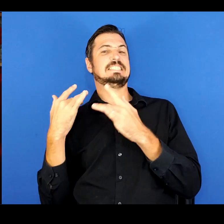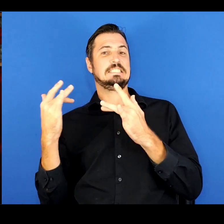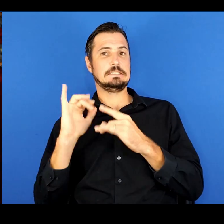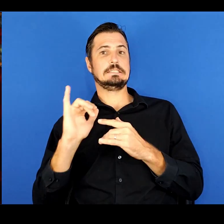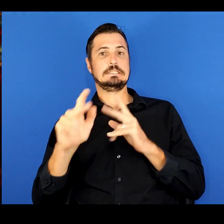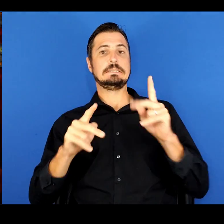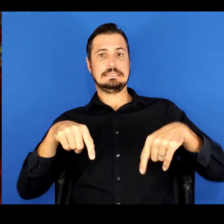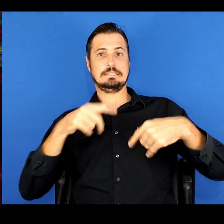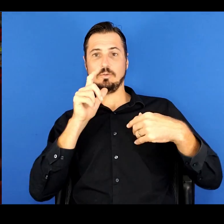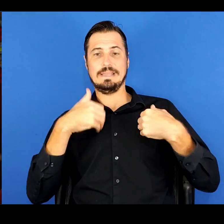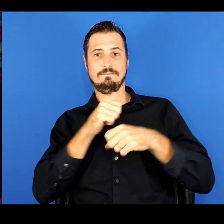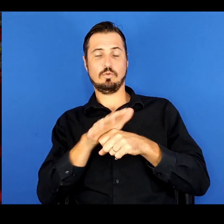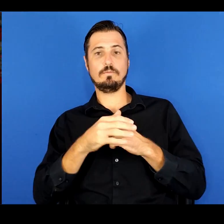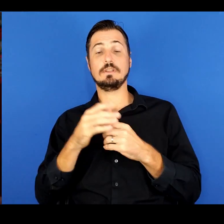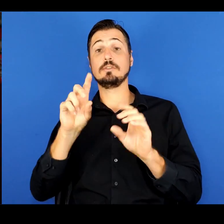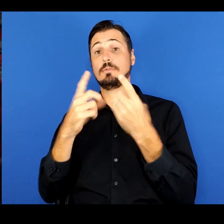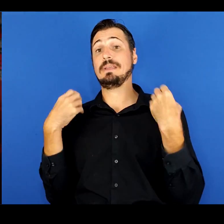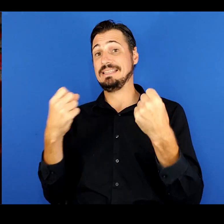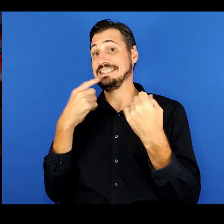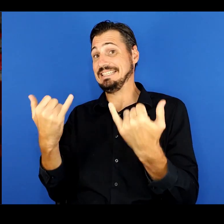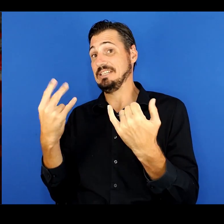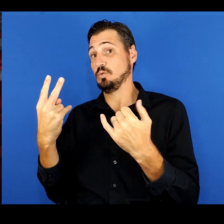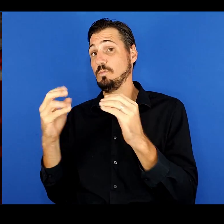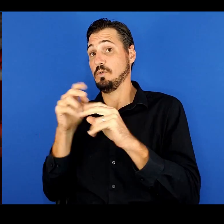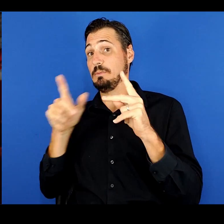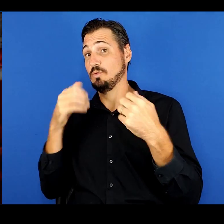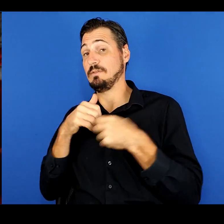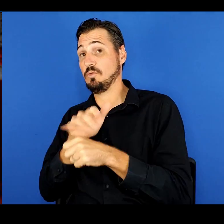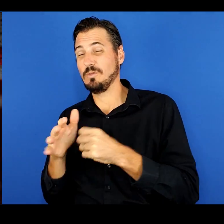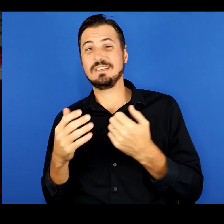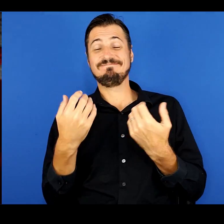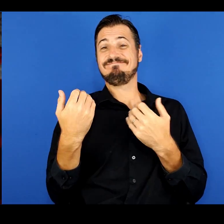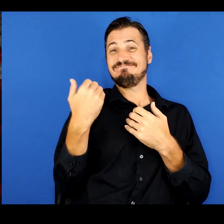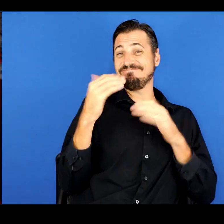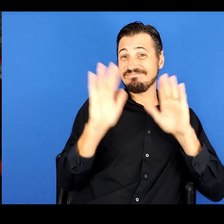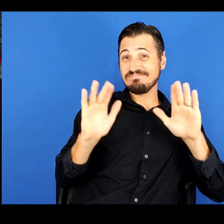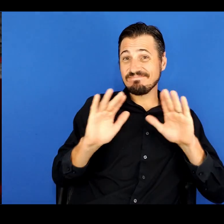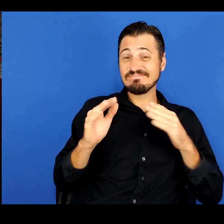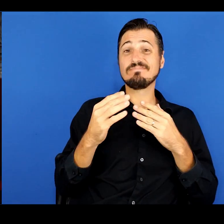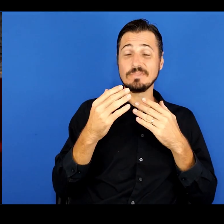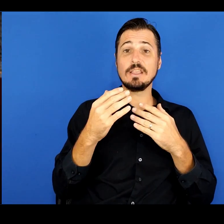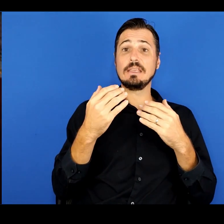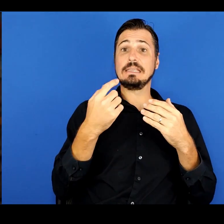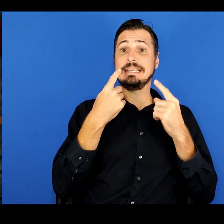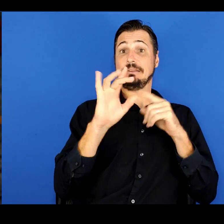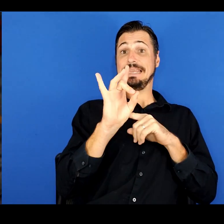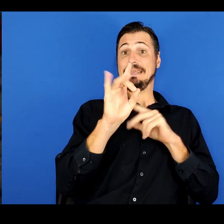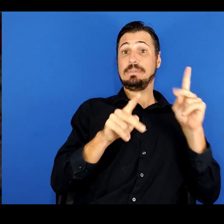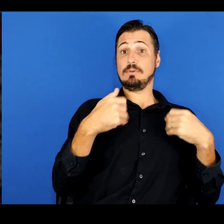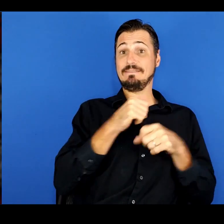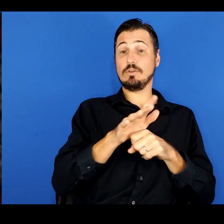on Kauai. The Department of Health is reporting 2 new cases today. However, 2 of Sunday's 8 reported cases have